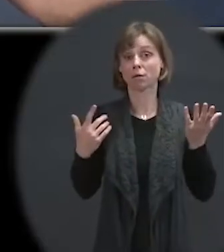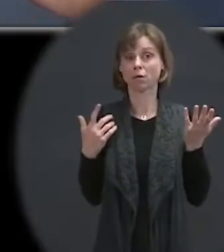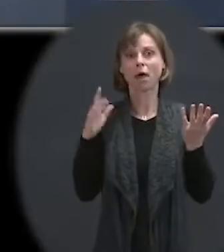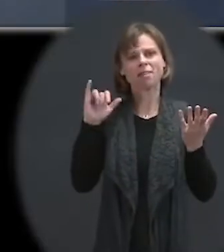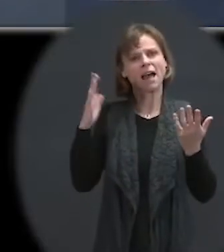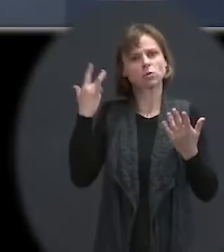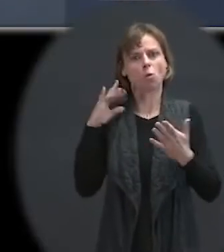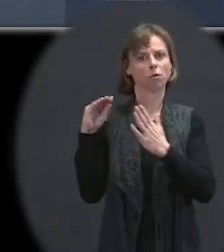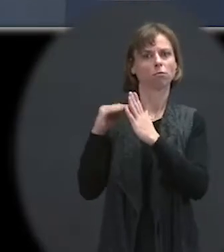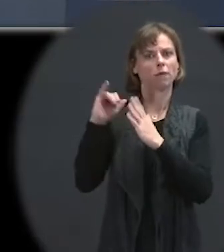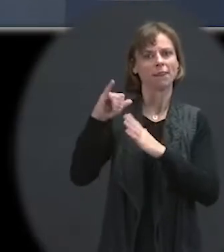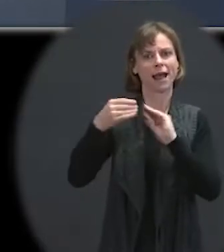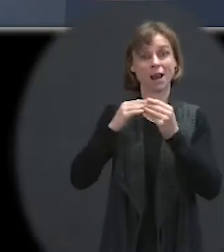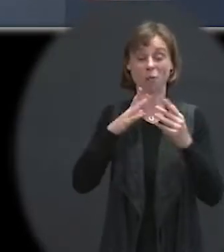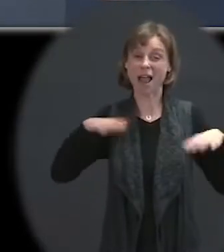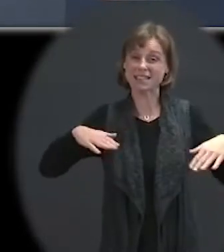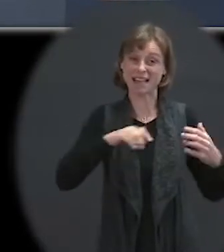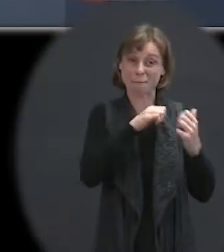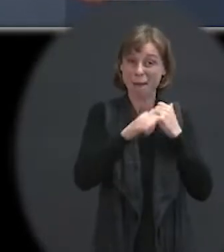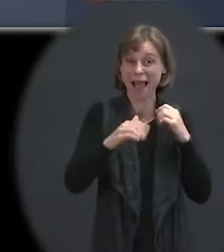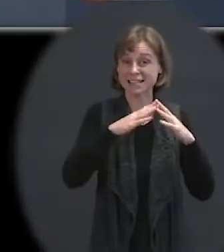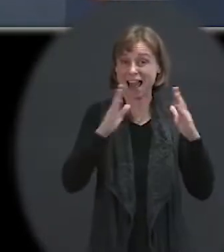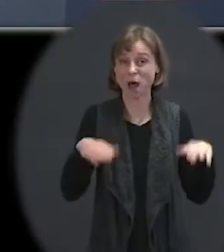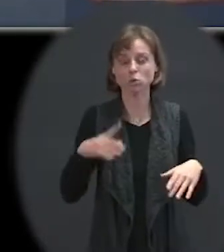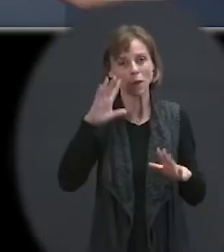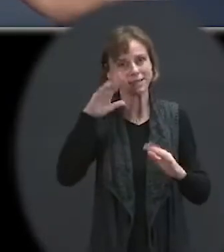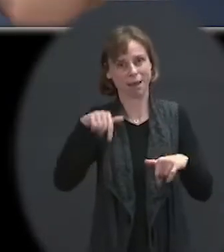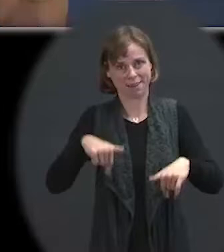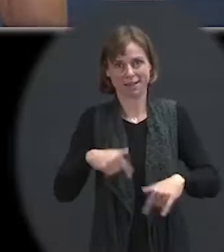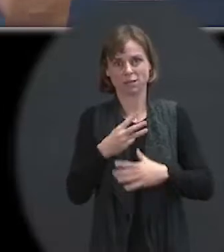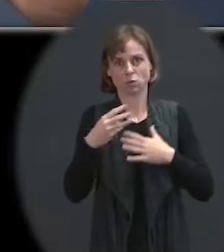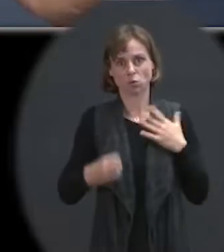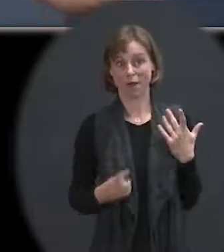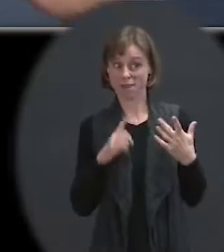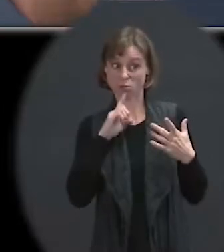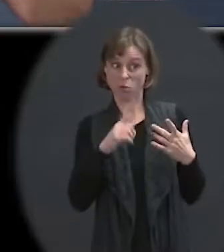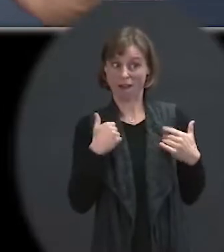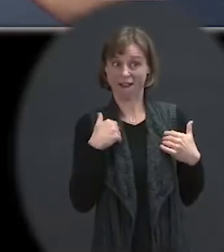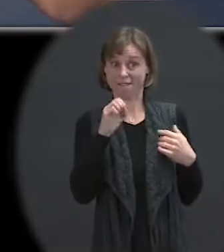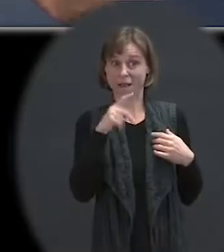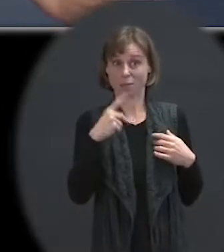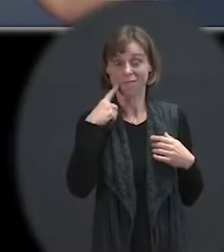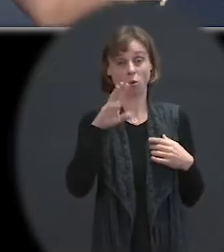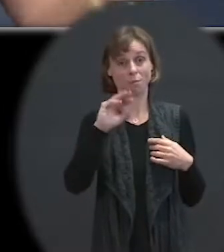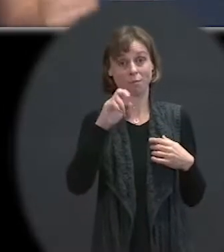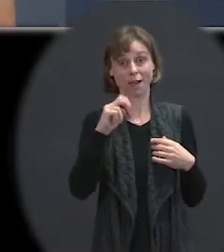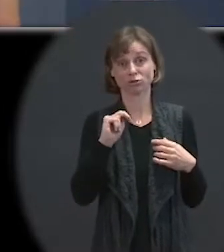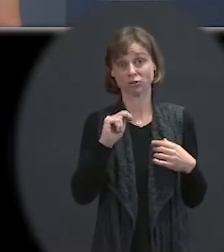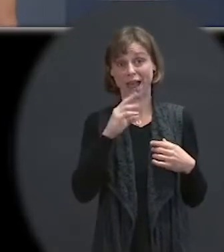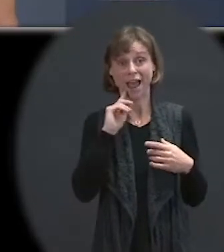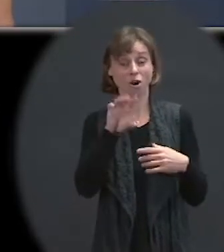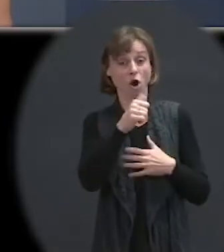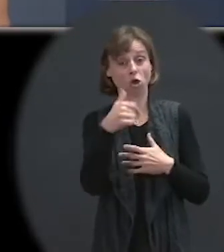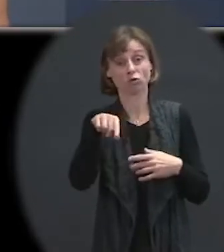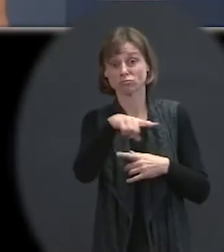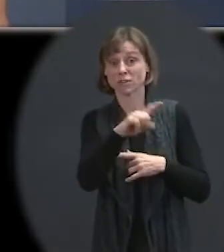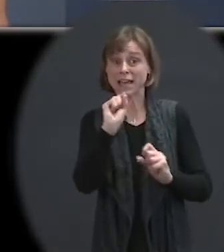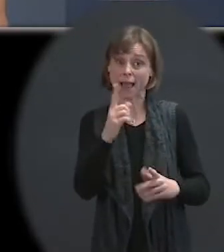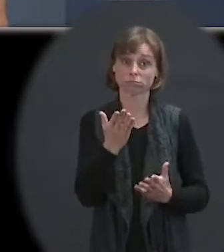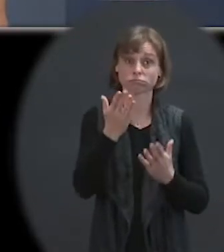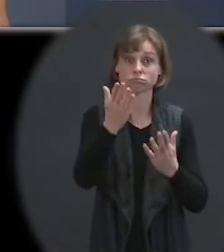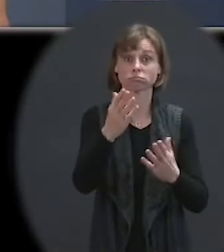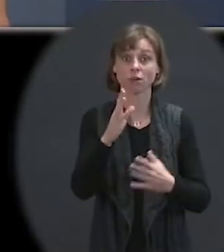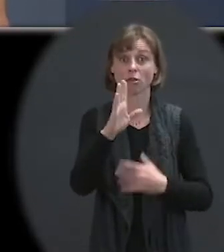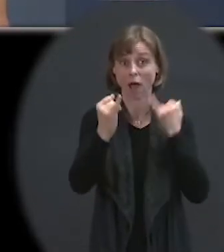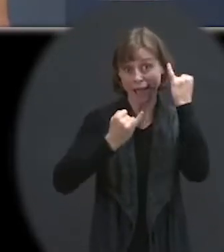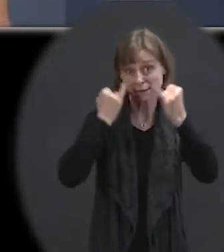House yet. We expect that to happen this weekend. There'll be an opportunity for Senator Manchin and others to put forward ideas and proposals, and we'll see where that